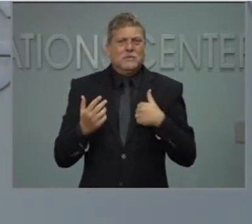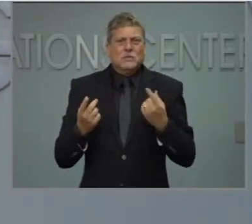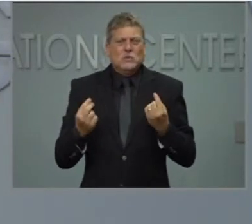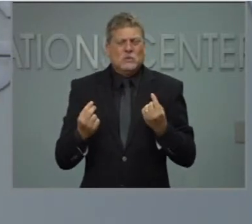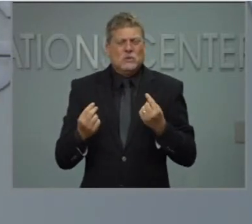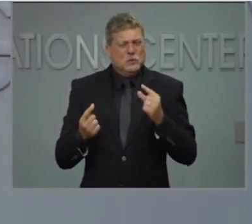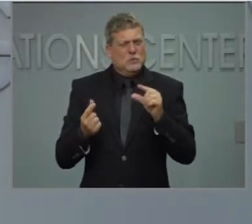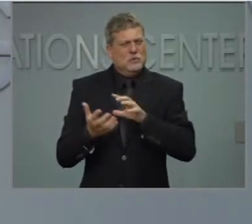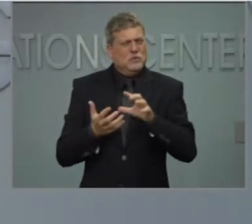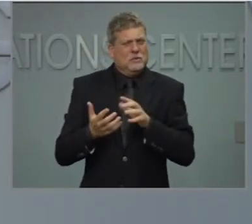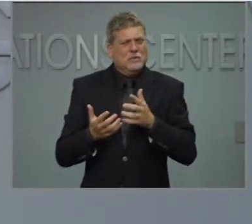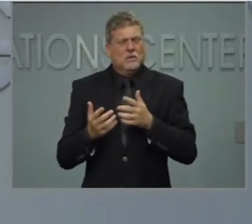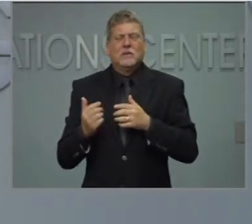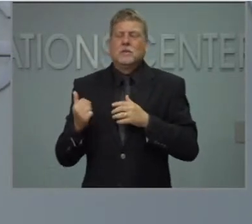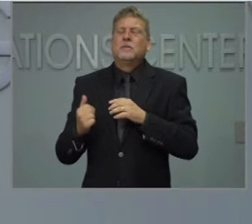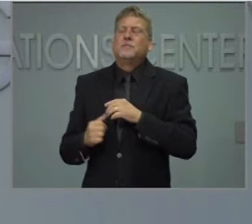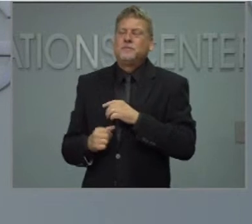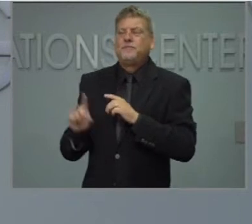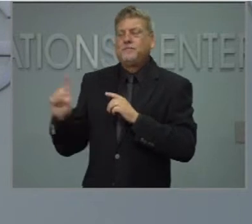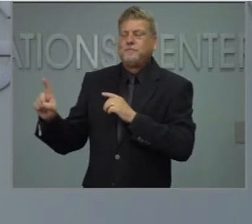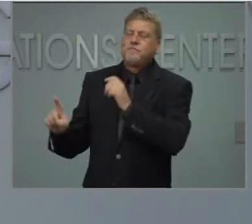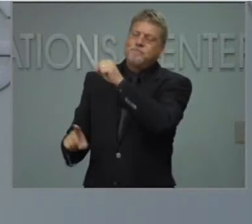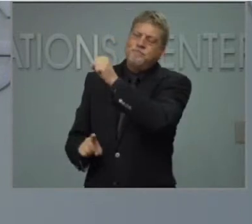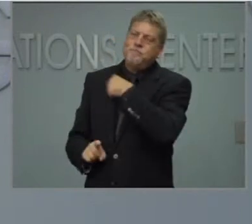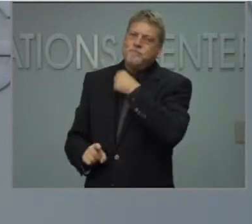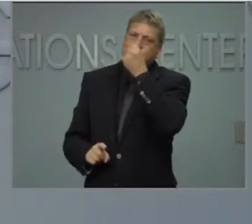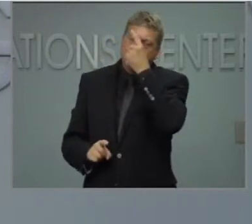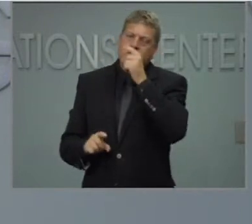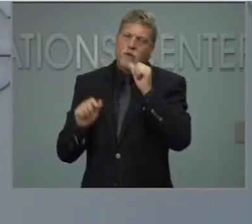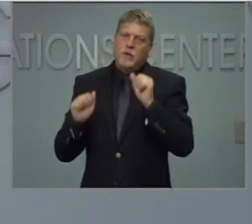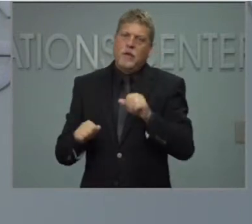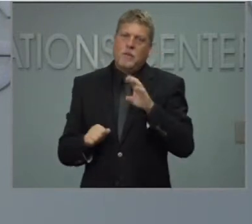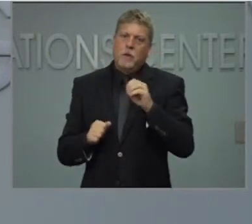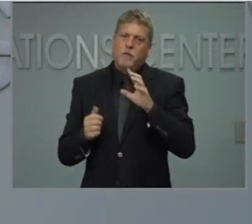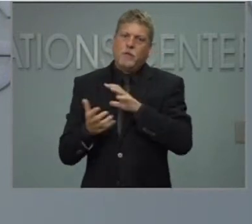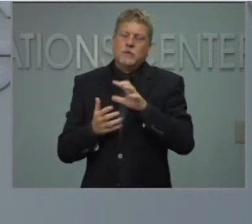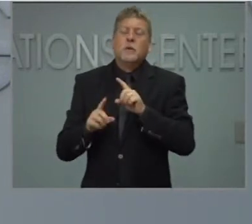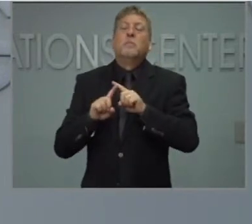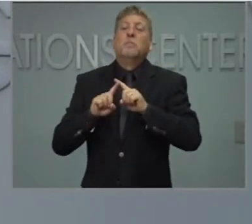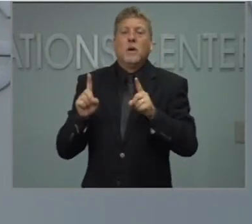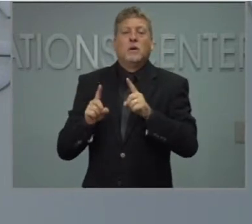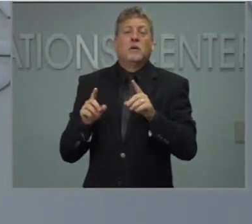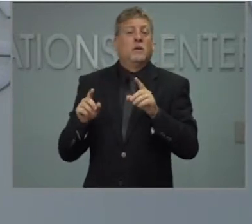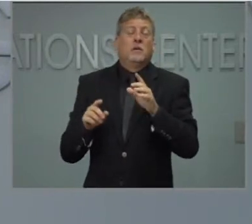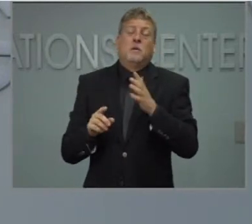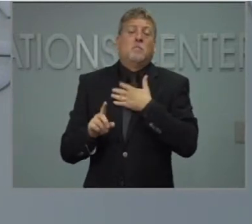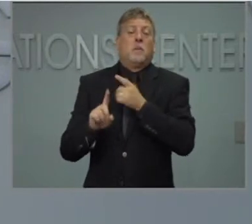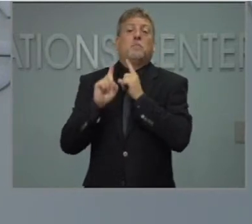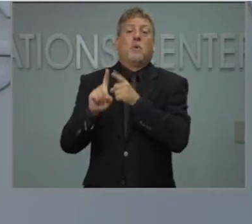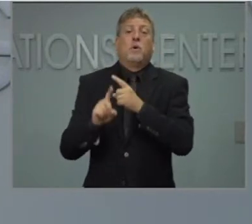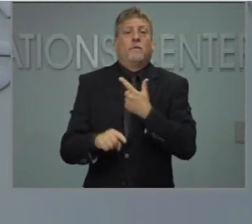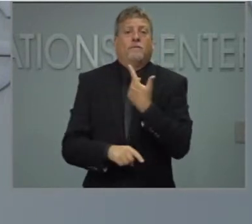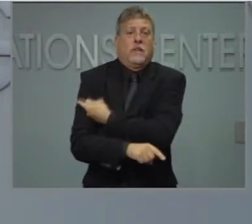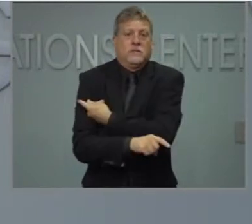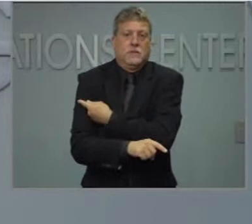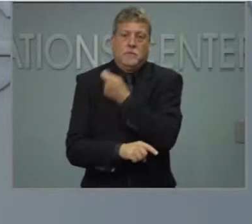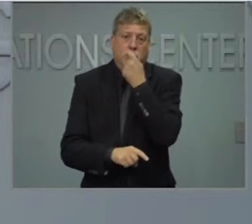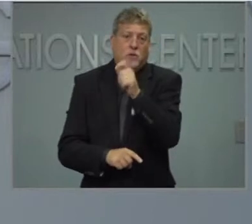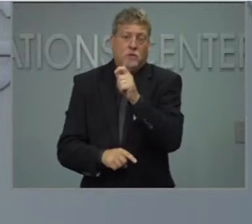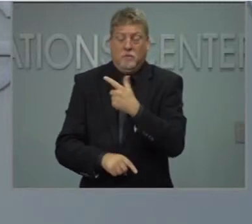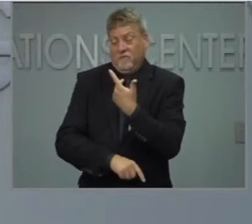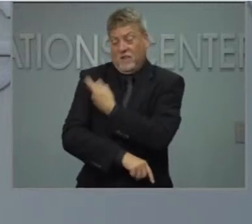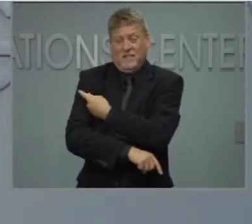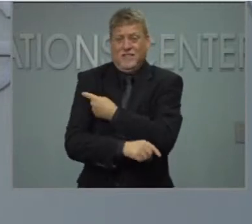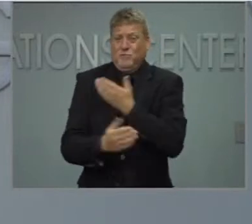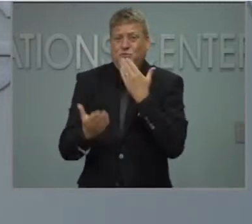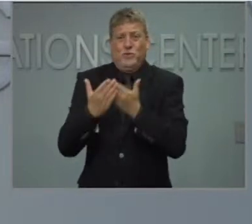important is that folks need to get vaccinated. We continue to see, and the CDC put out even more data today to show that vaccines protect folks